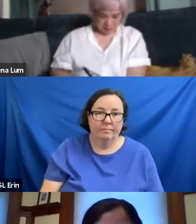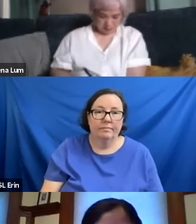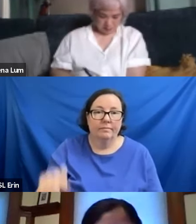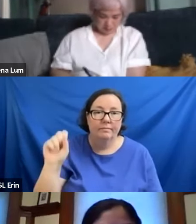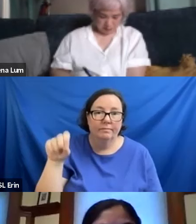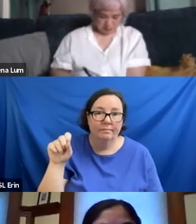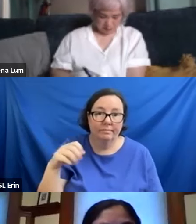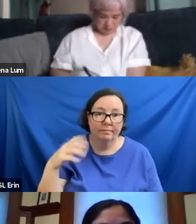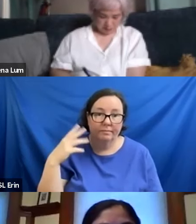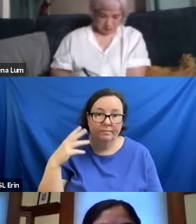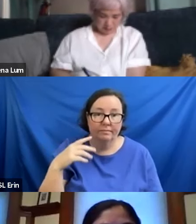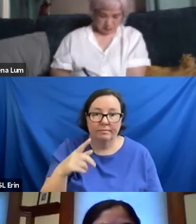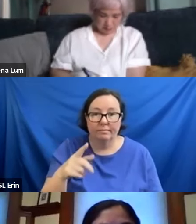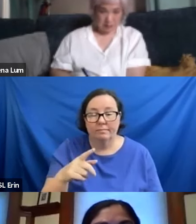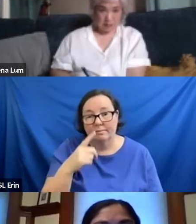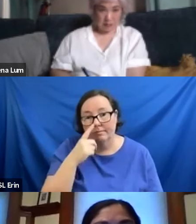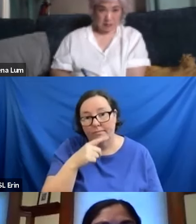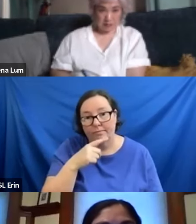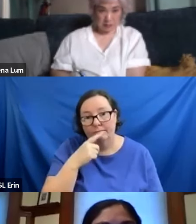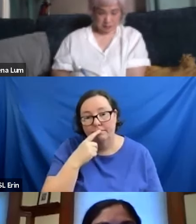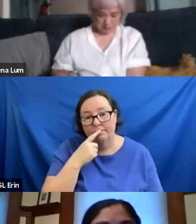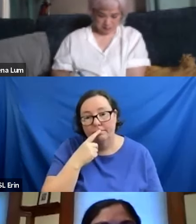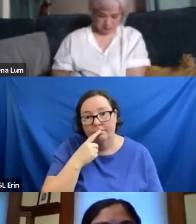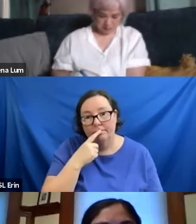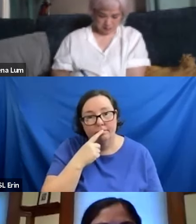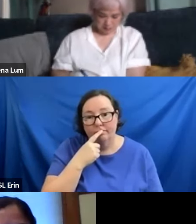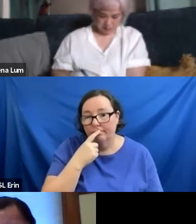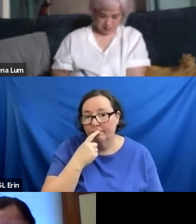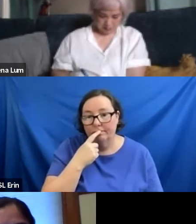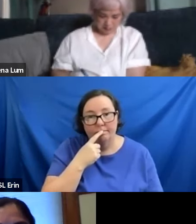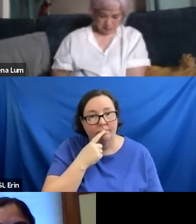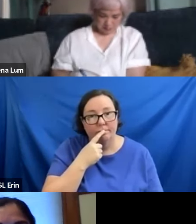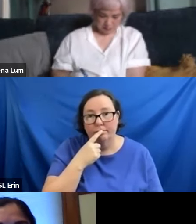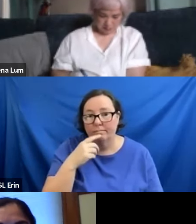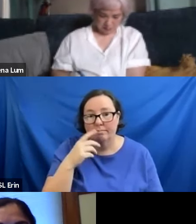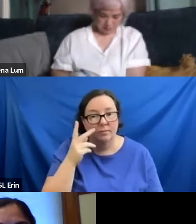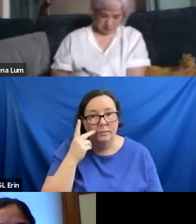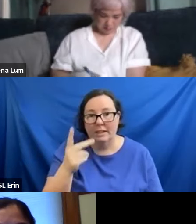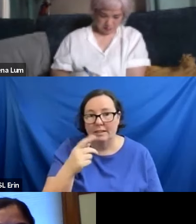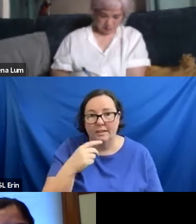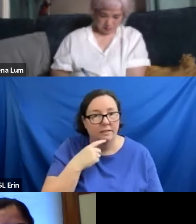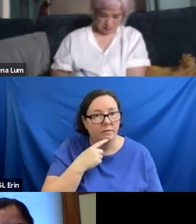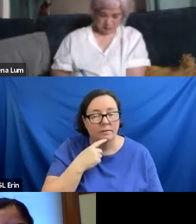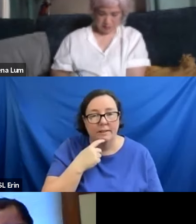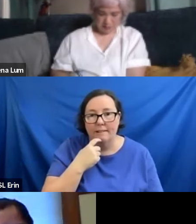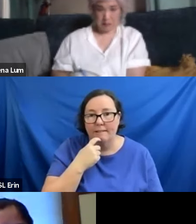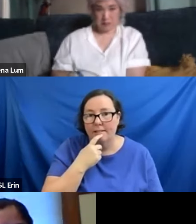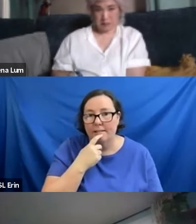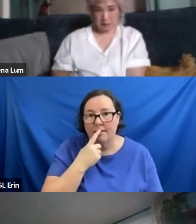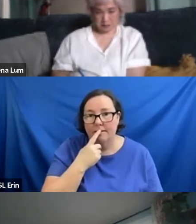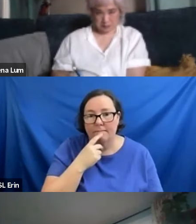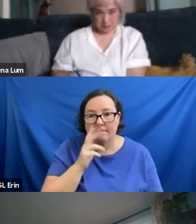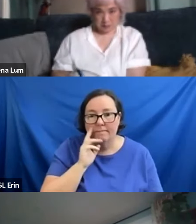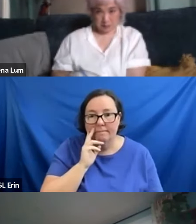Yes. Hi. Can you see me? I cannot see myself. Please turn on your camera. Oh yeah. Let me